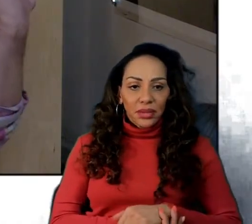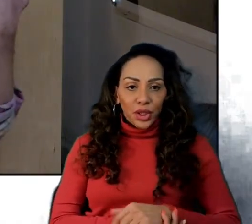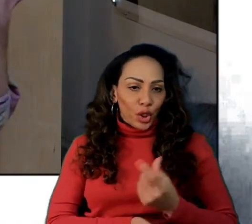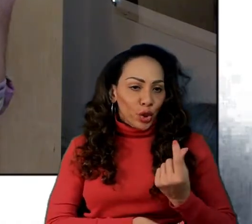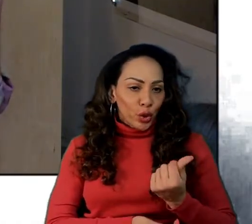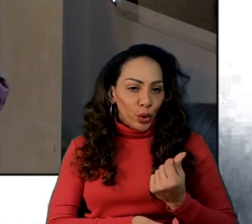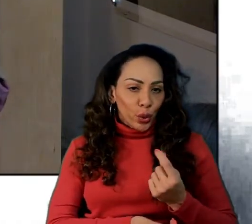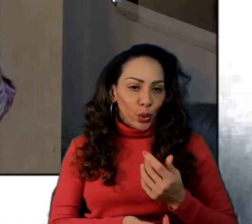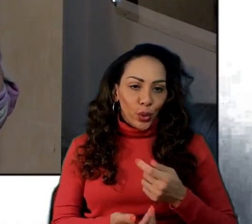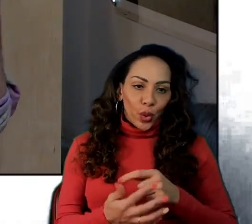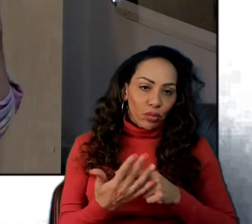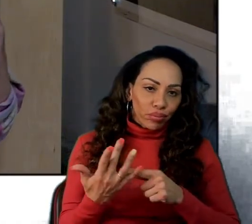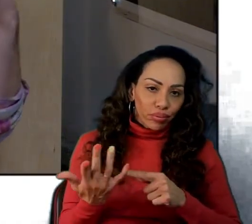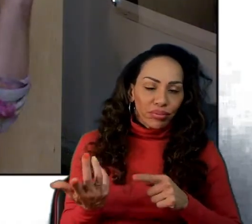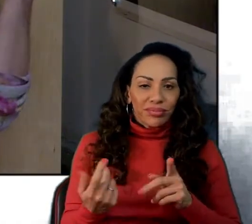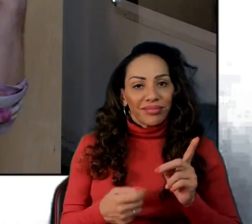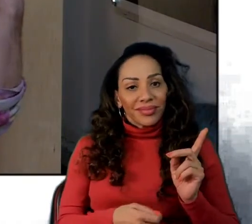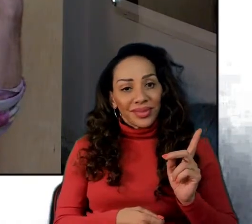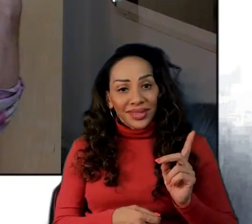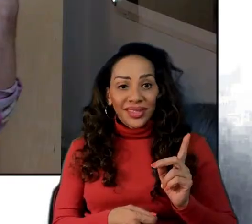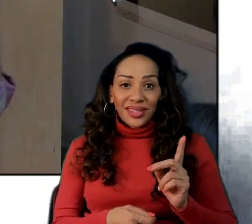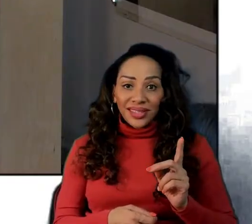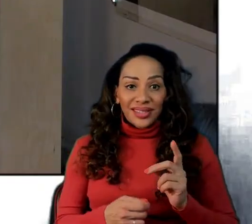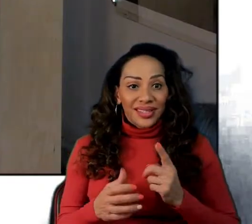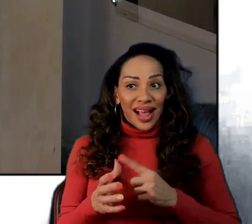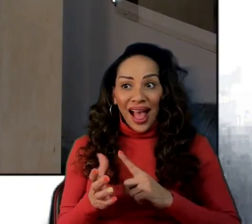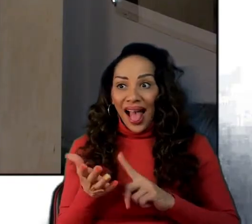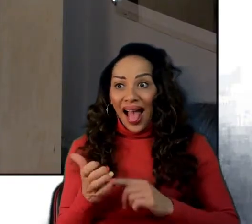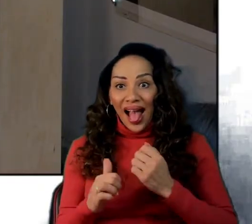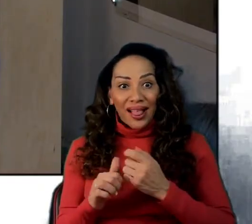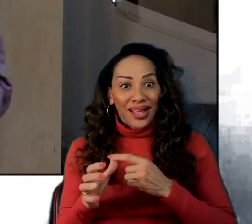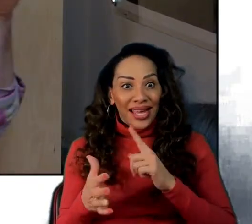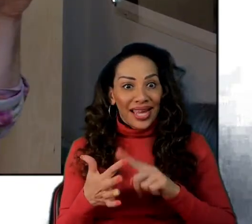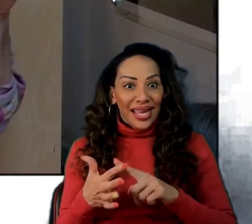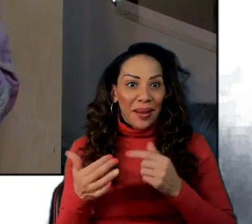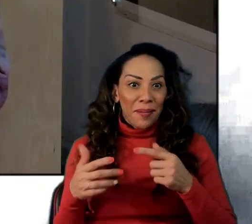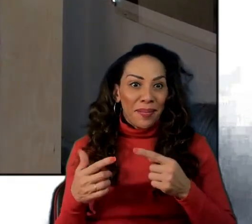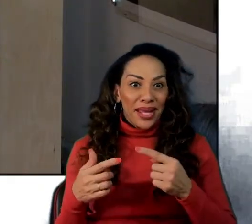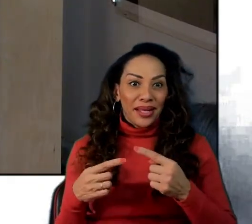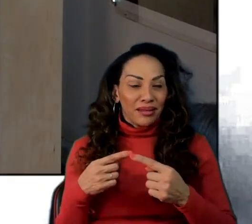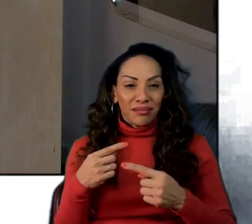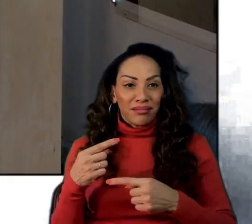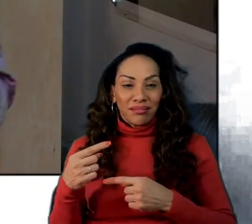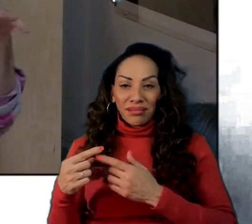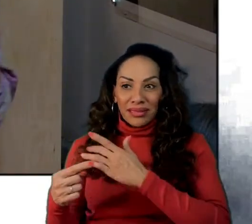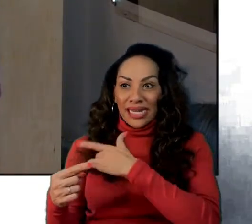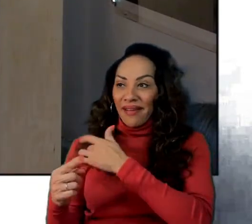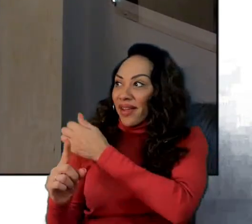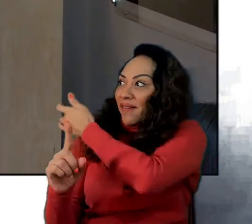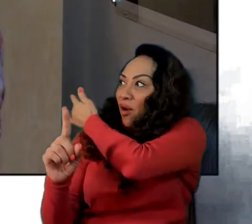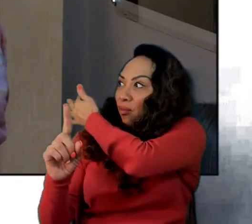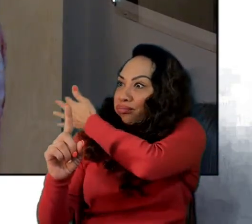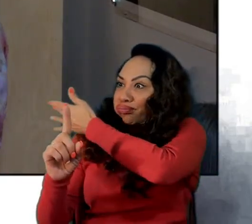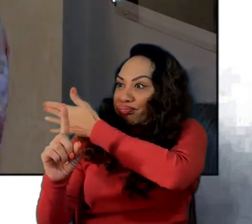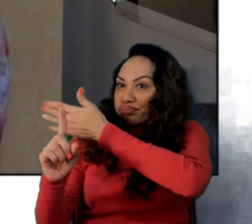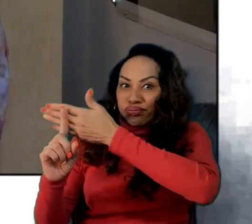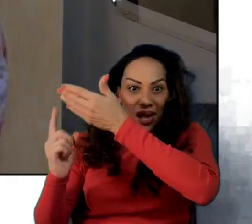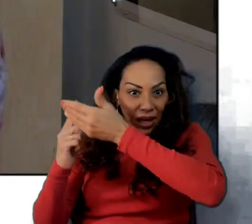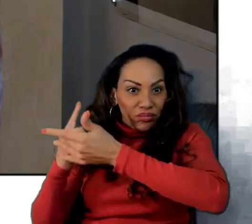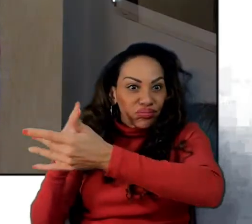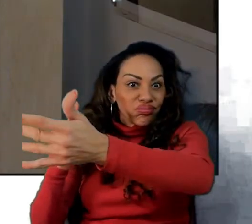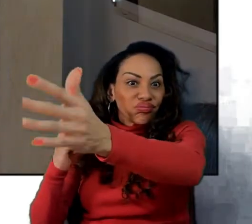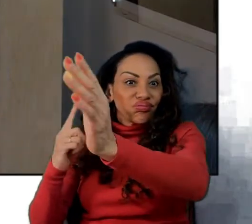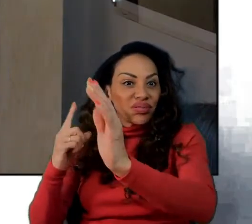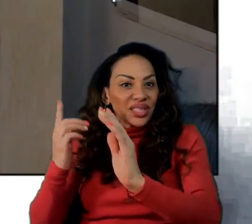kind of around like before us, might be around after us as well, and it's just constantly there, like with this wisdom. So I think that,